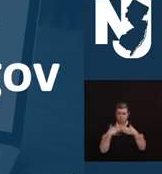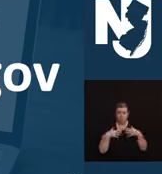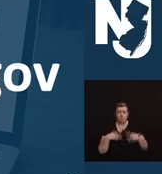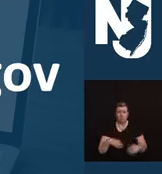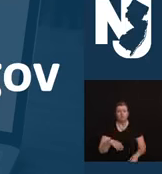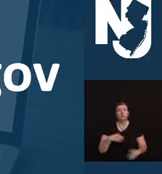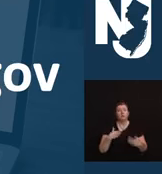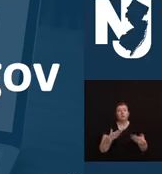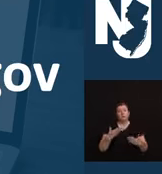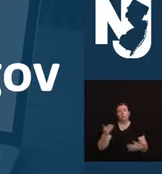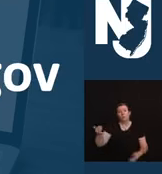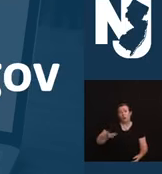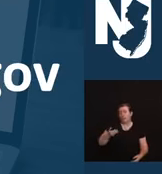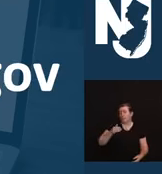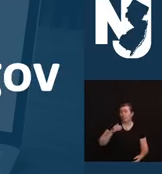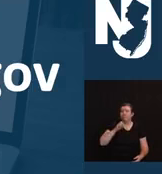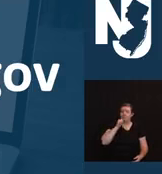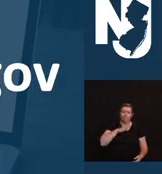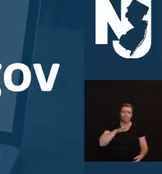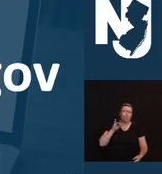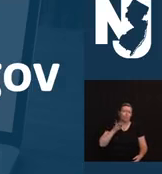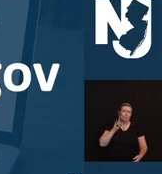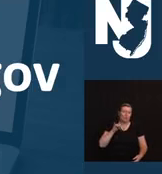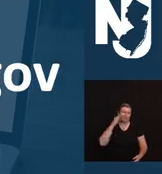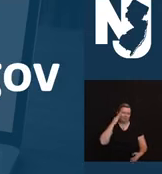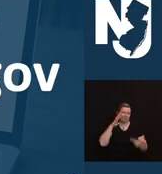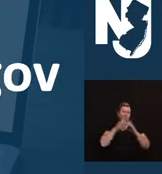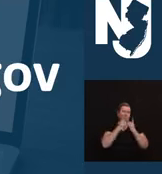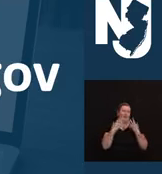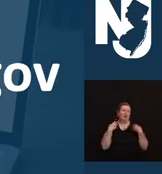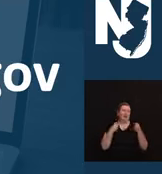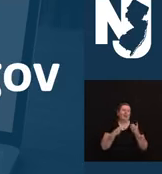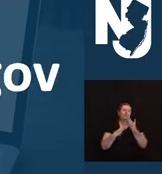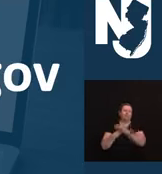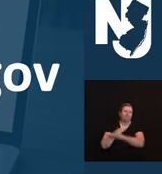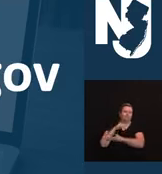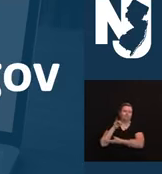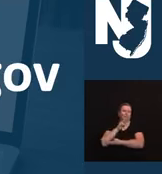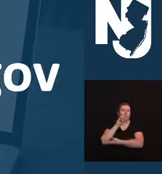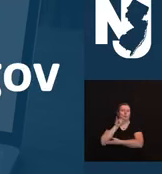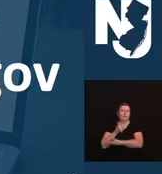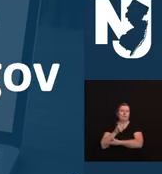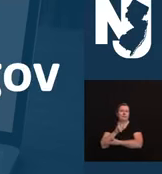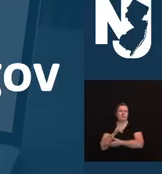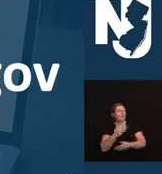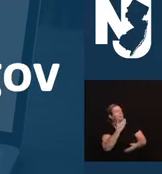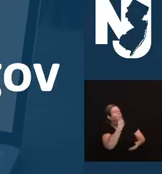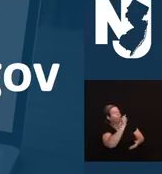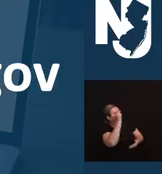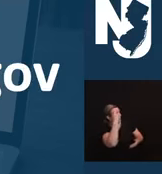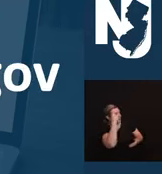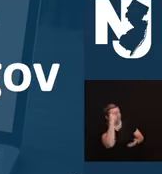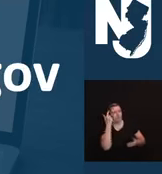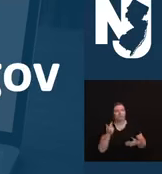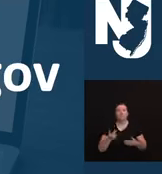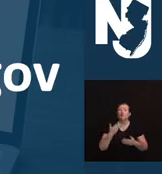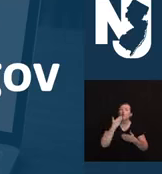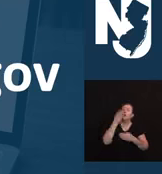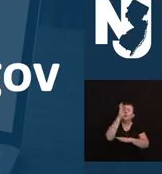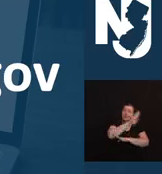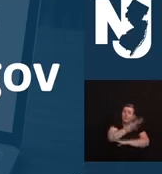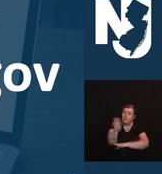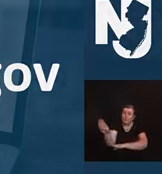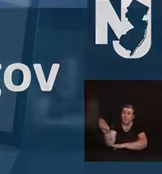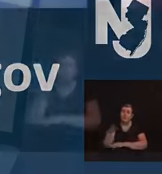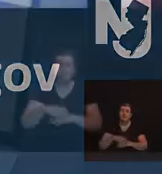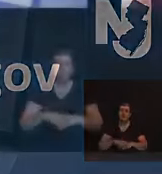no introduction, the Commissioner of the Department of Health, Judy Persicelli. Thank you, Governor, and good afternoon. Well, today I'd like to